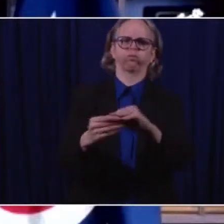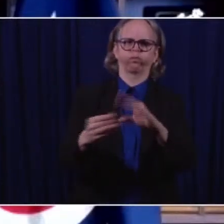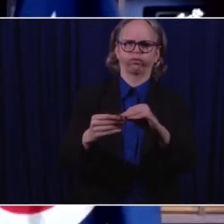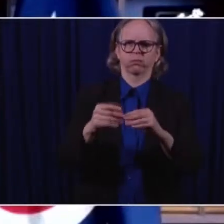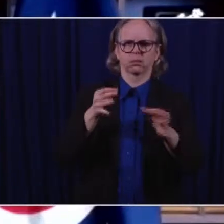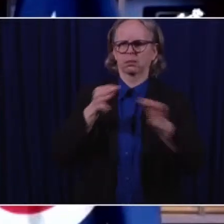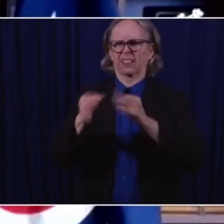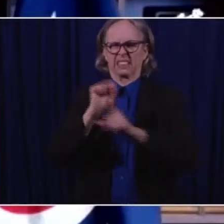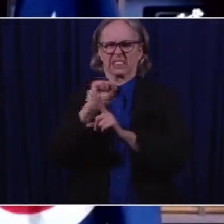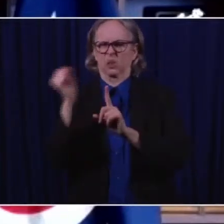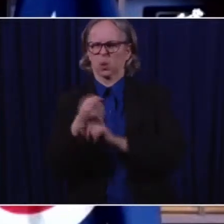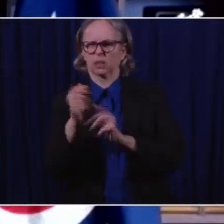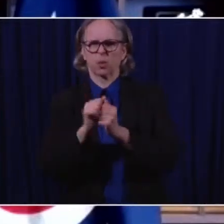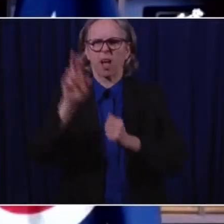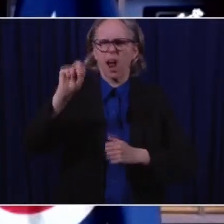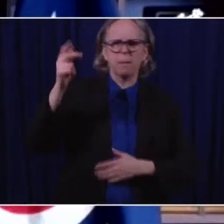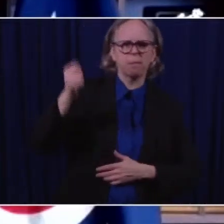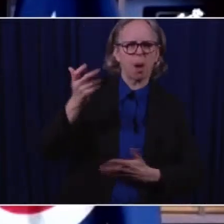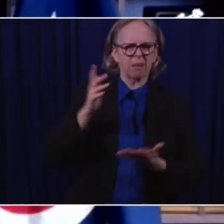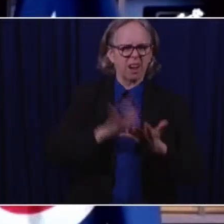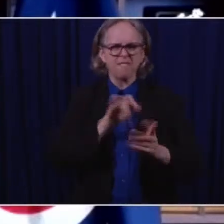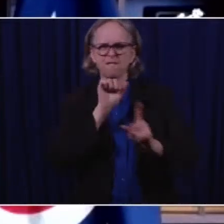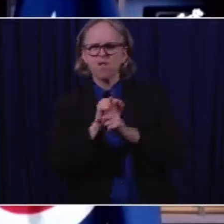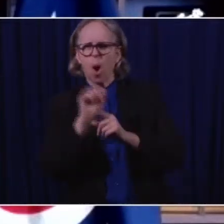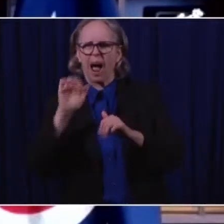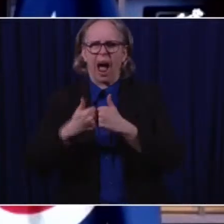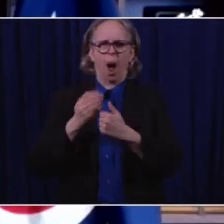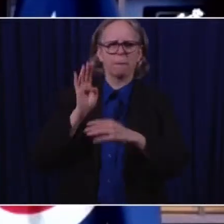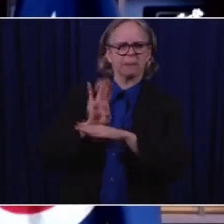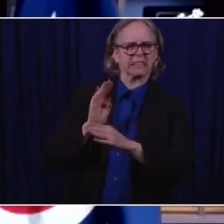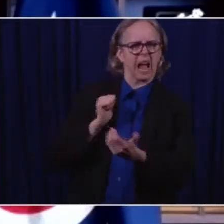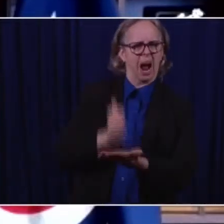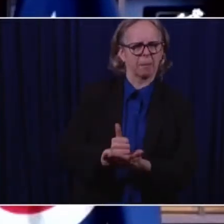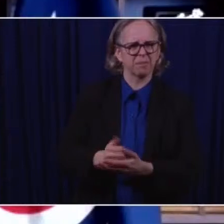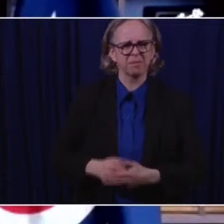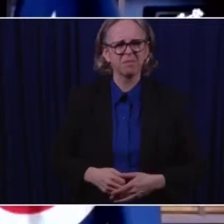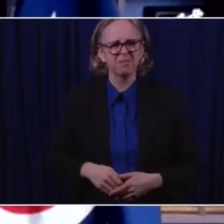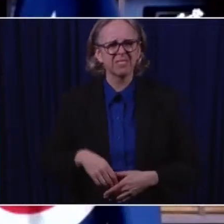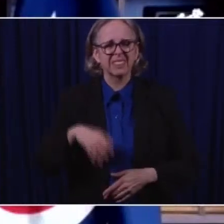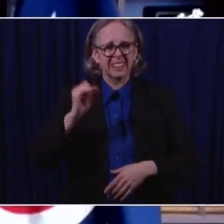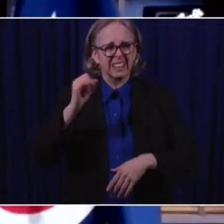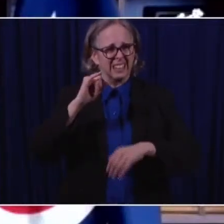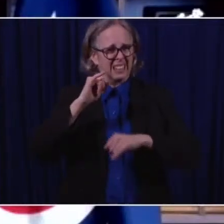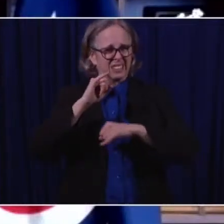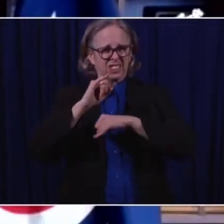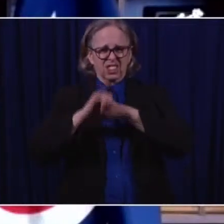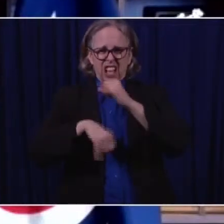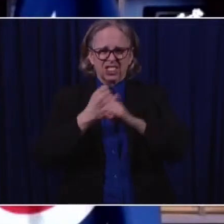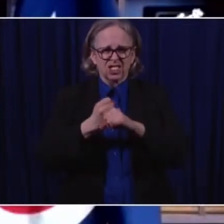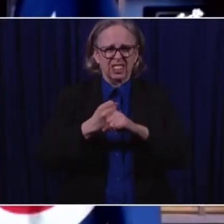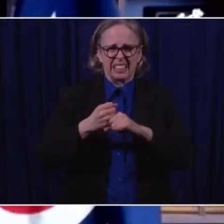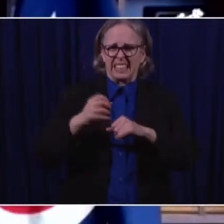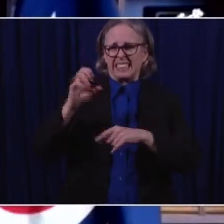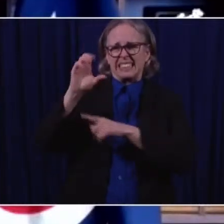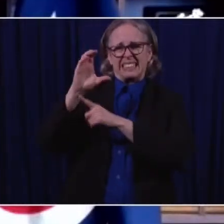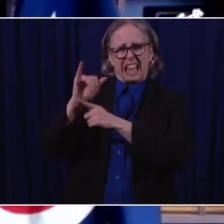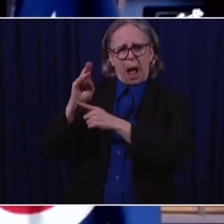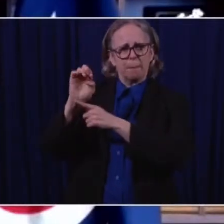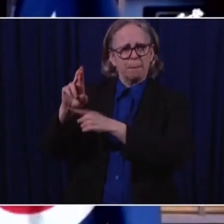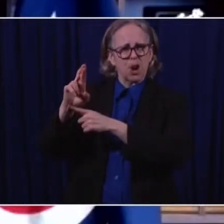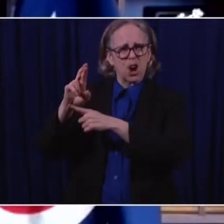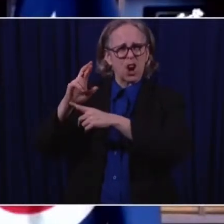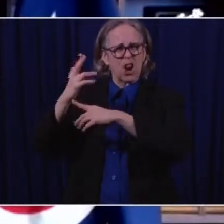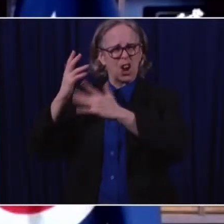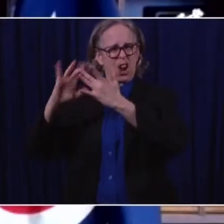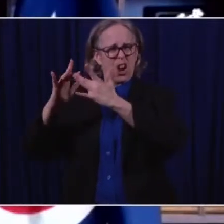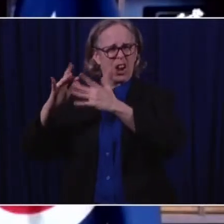the private sector. Because look, international cyber fraud activity is something that the private sector is dealing with, the